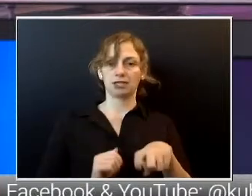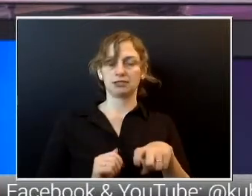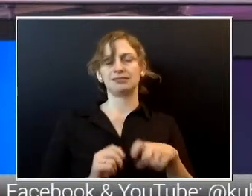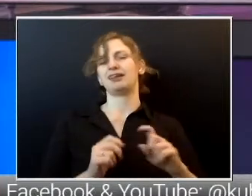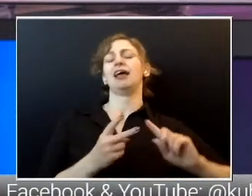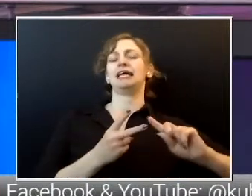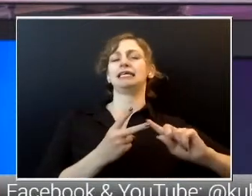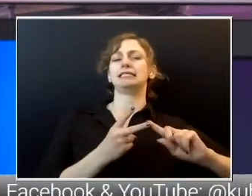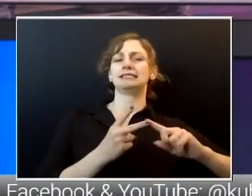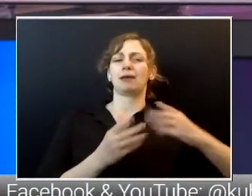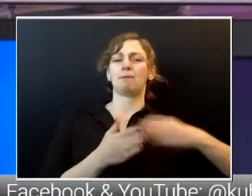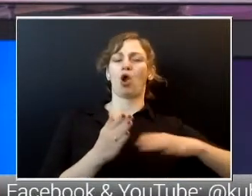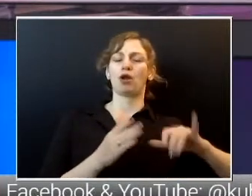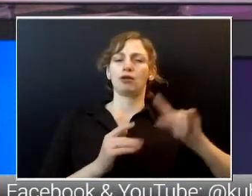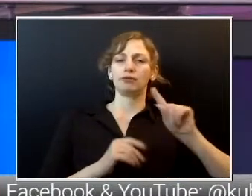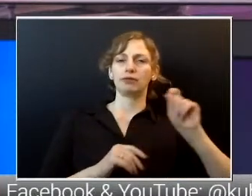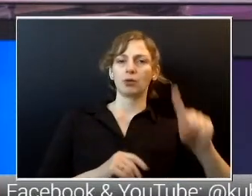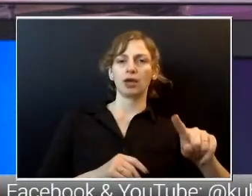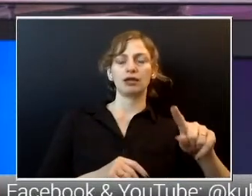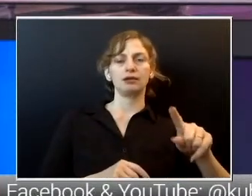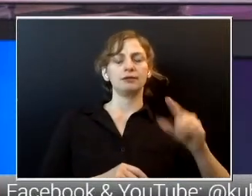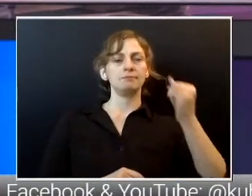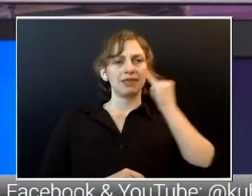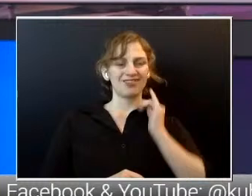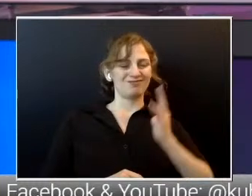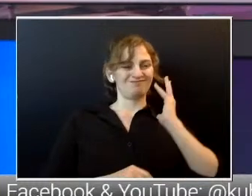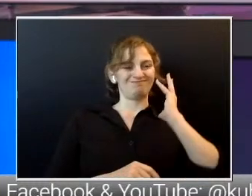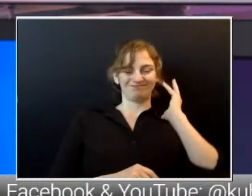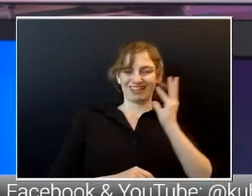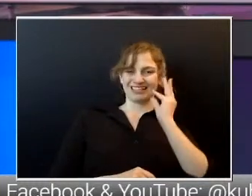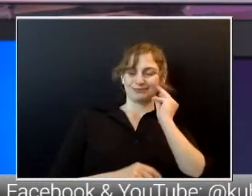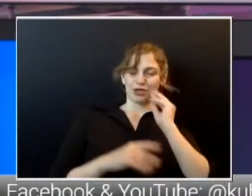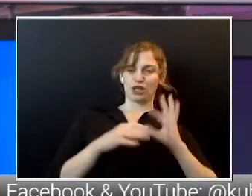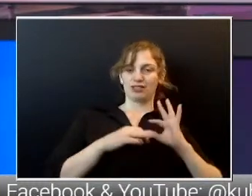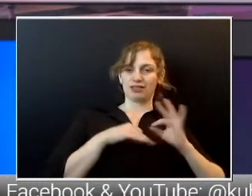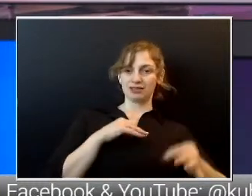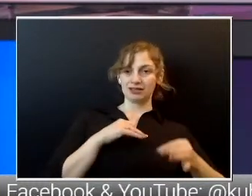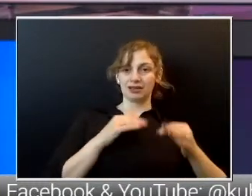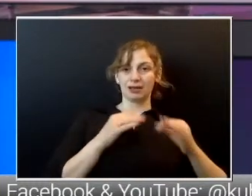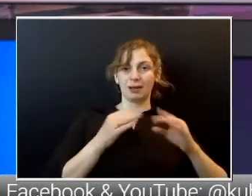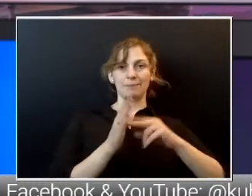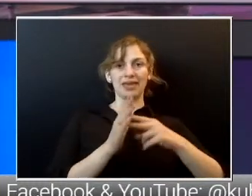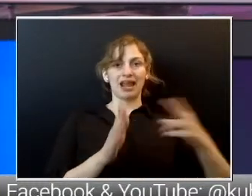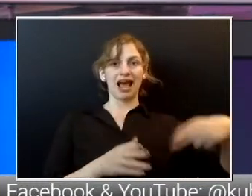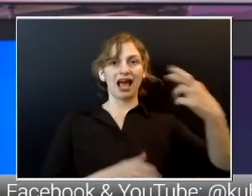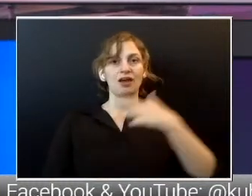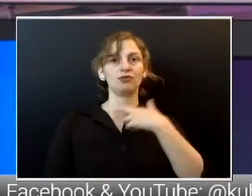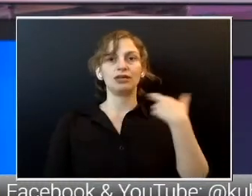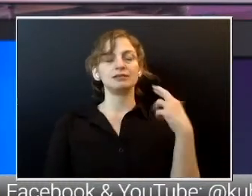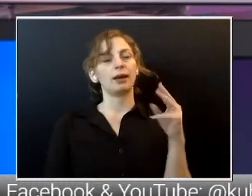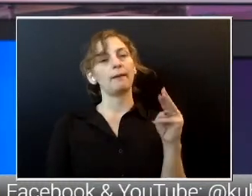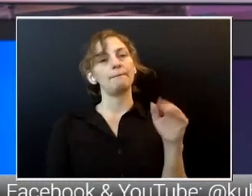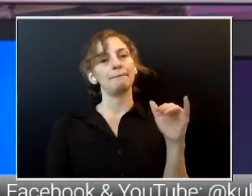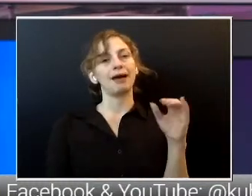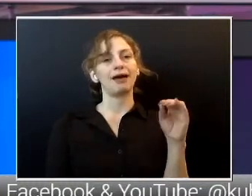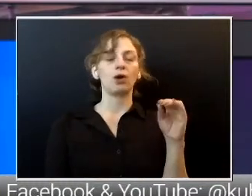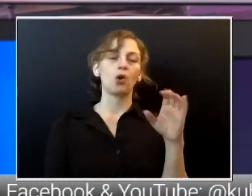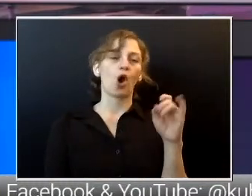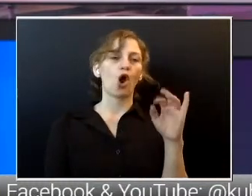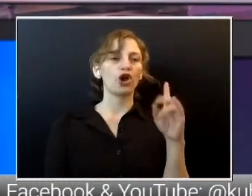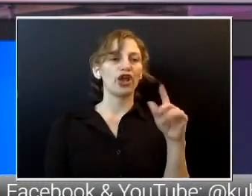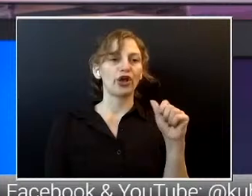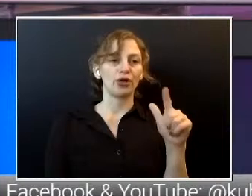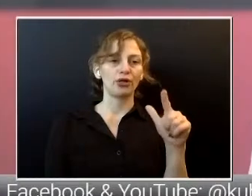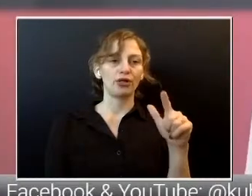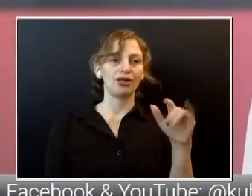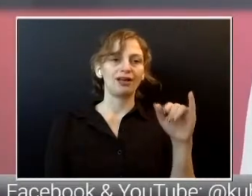do patients who've had this in the past have a higher risk of myocardial infarction? And you need to explain to our viewers what a myocardial infarction is. Okay, so